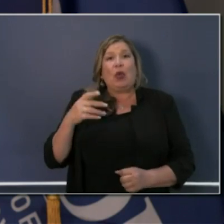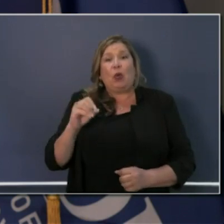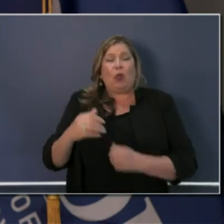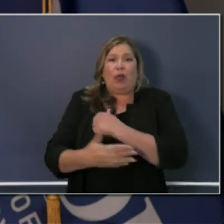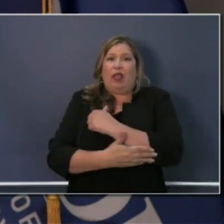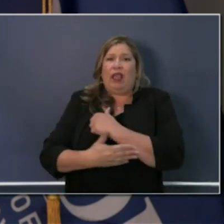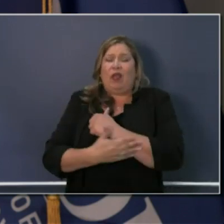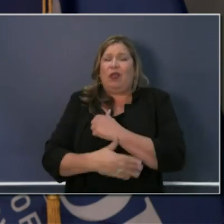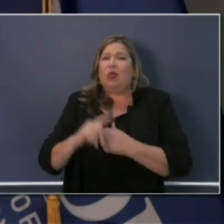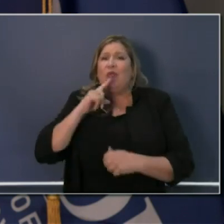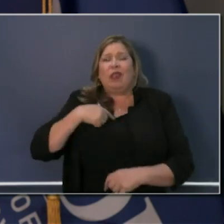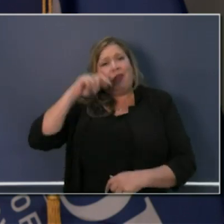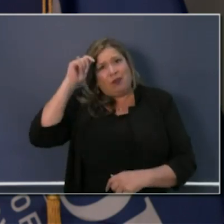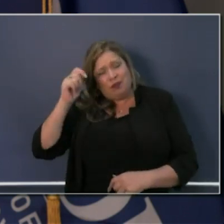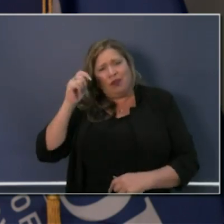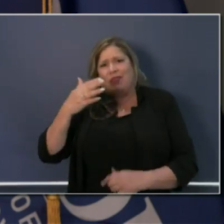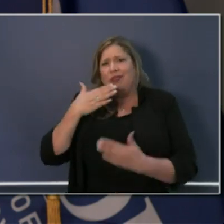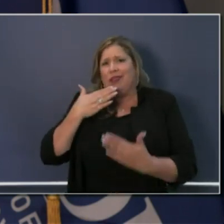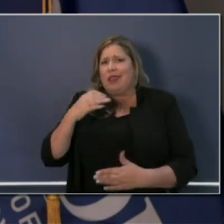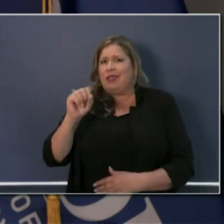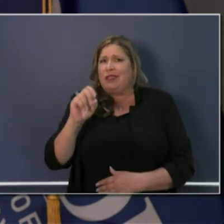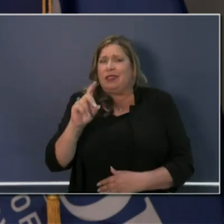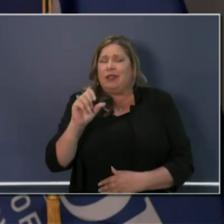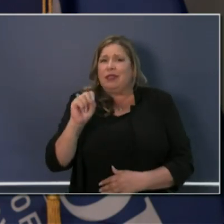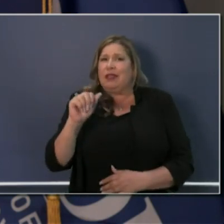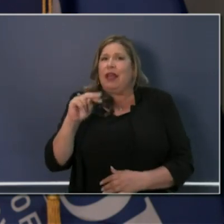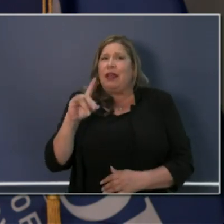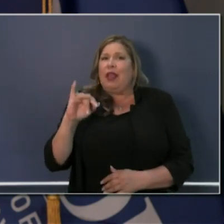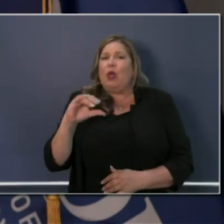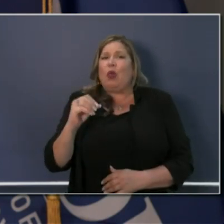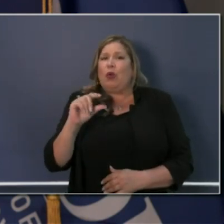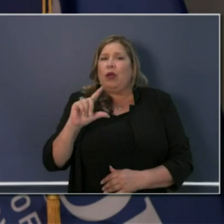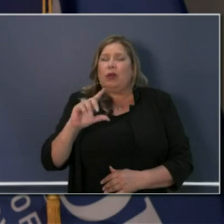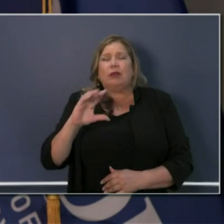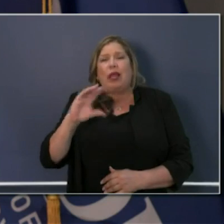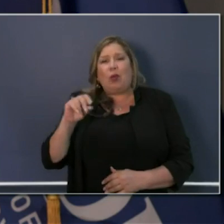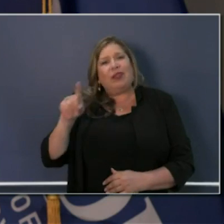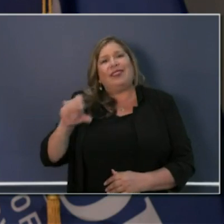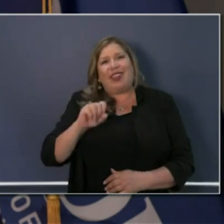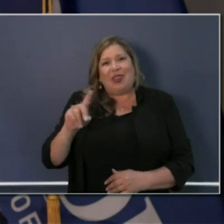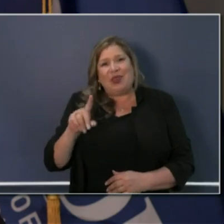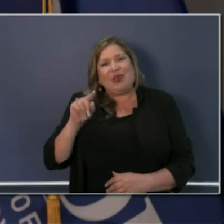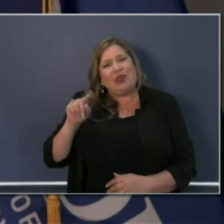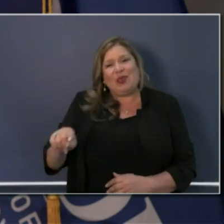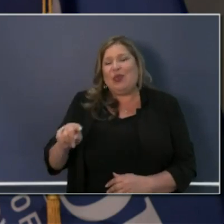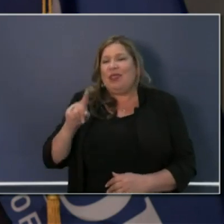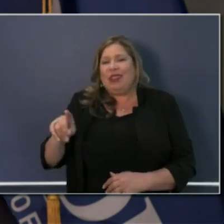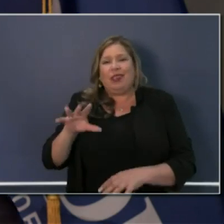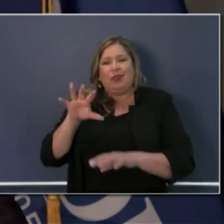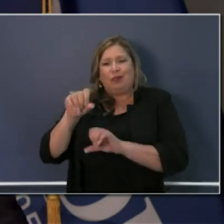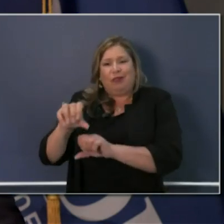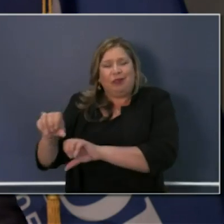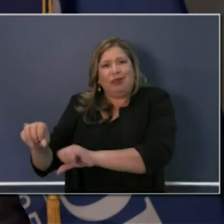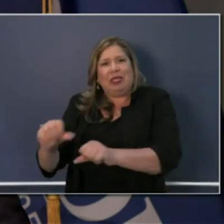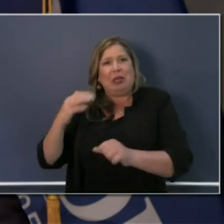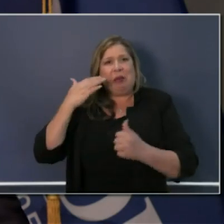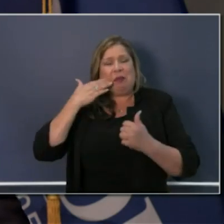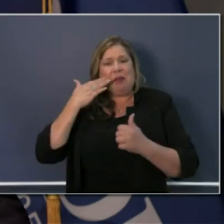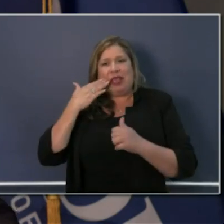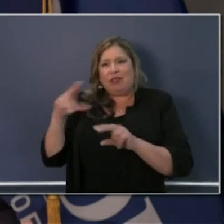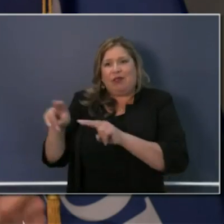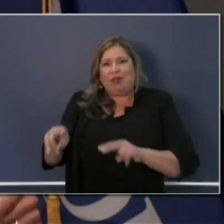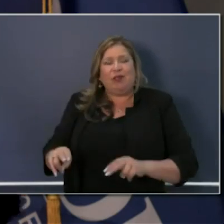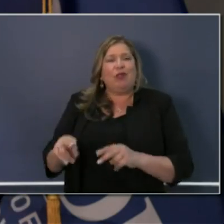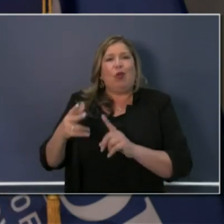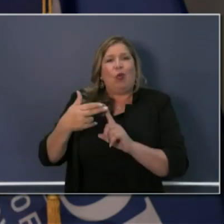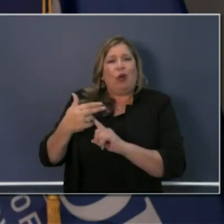leaders in San Diego County in particular for securing those beds, and we'll make sure we secure the resources to